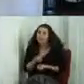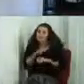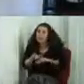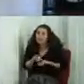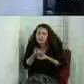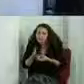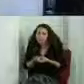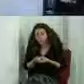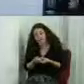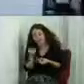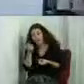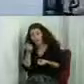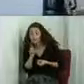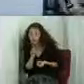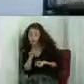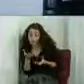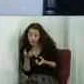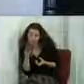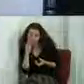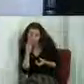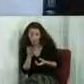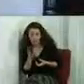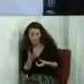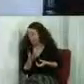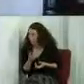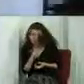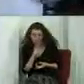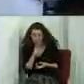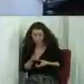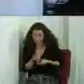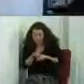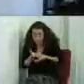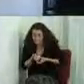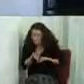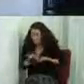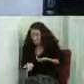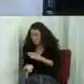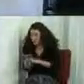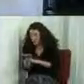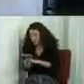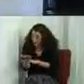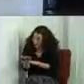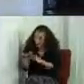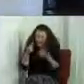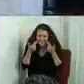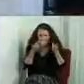unless you really want to know. Then I really got a sermon for you this morning.